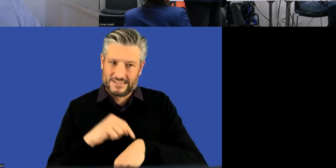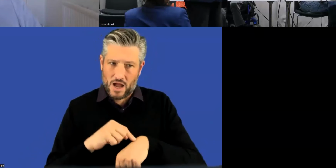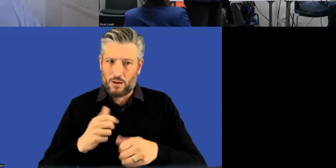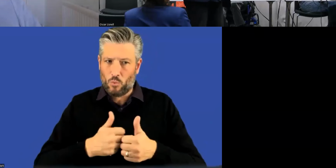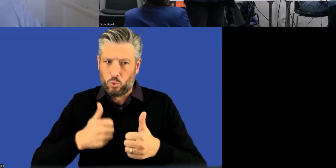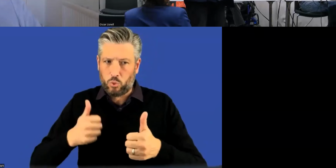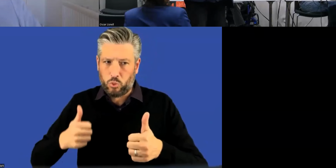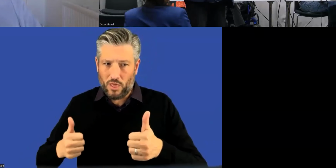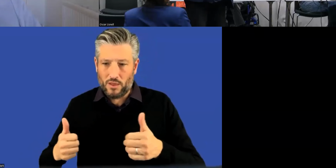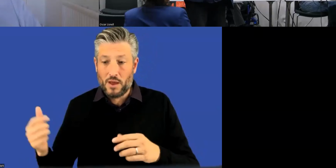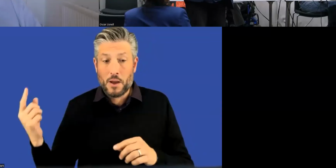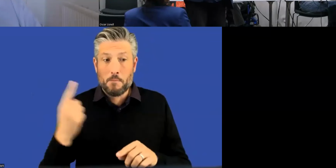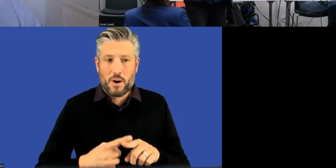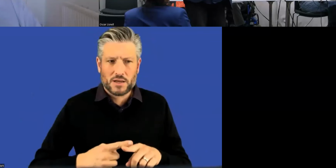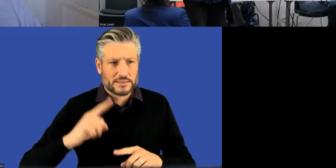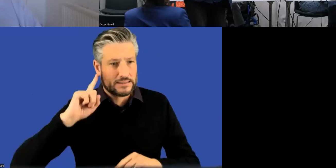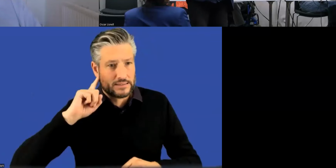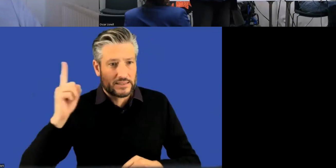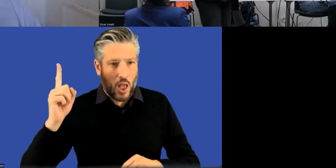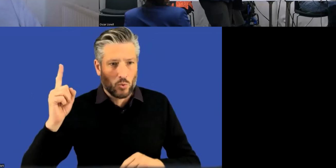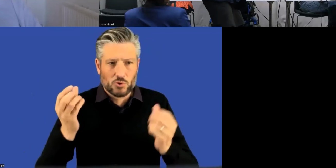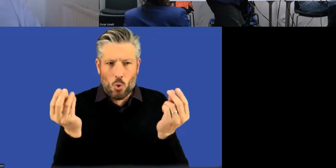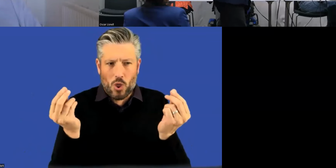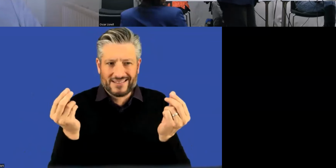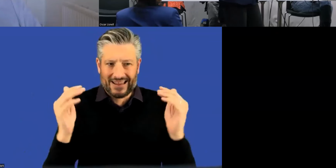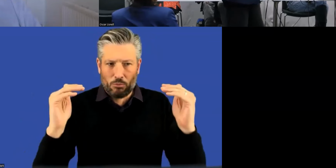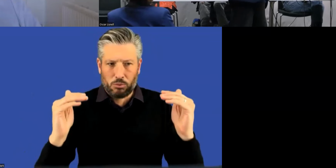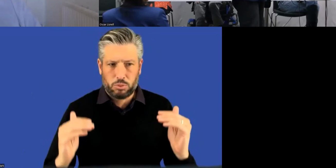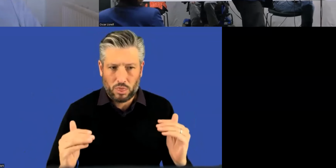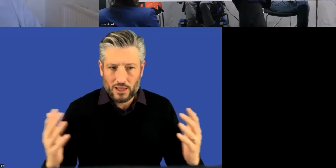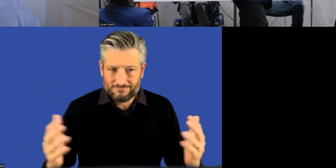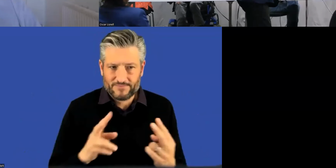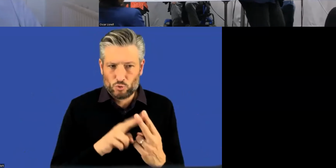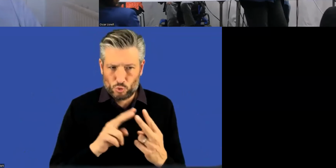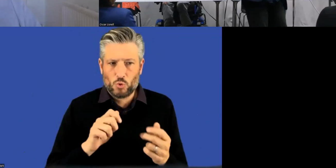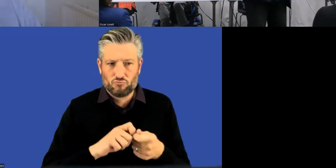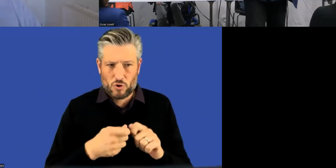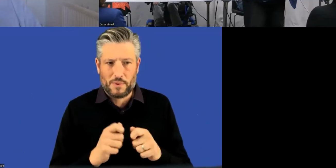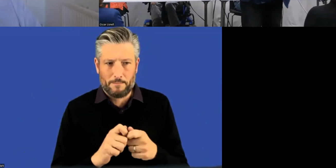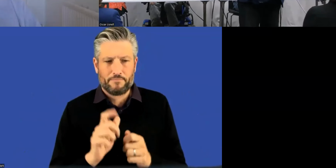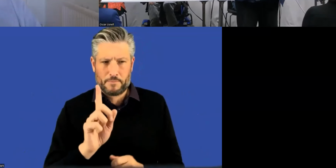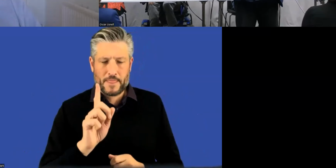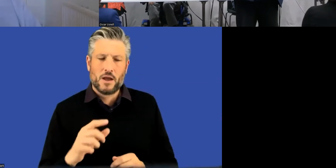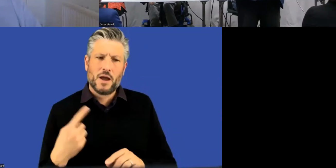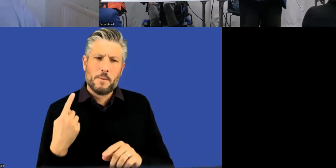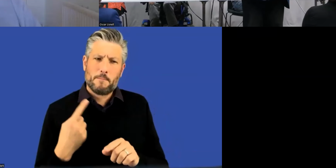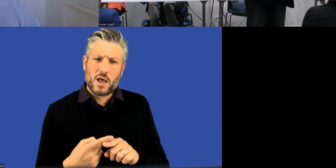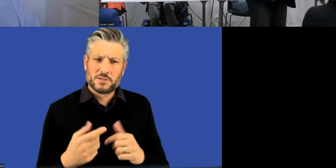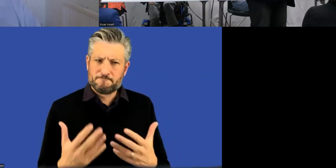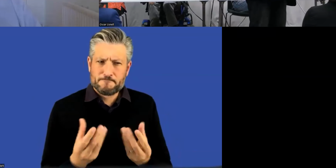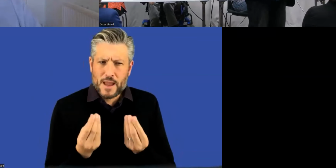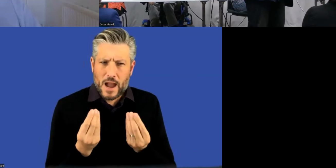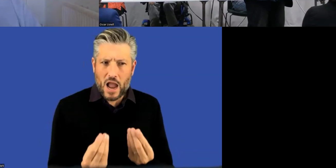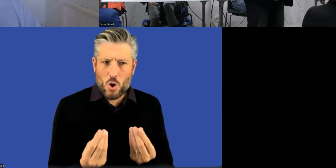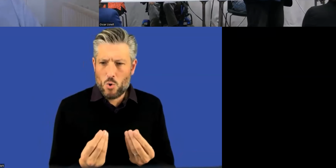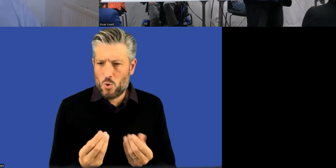that, which Patricia will describe in a moment. Then we've got things like enhancing the communication. It would be very, very nice for people co-creating